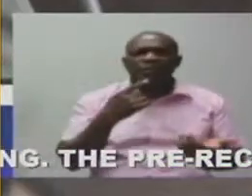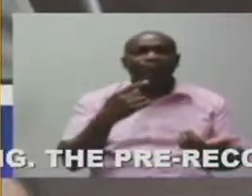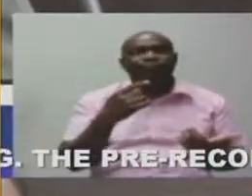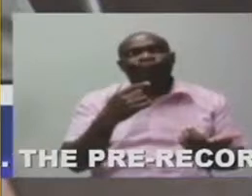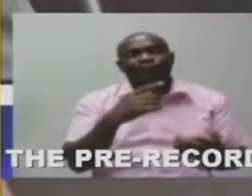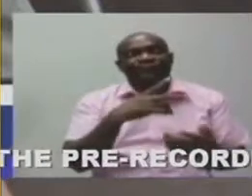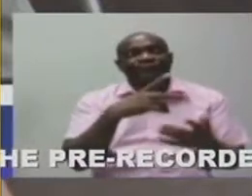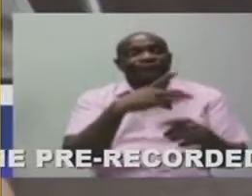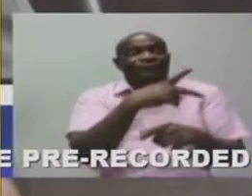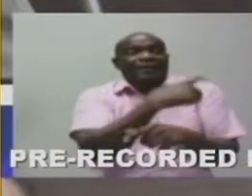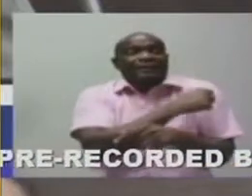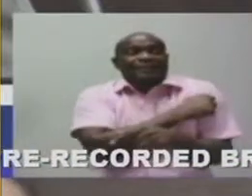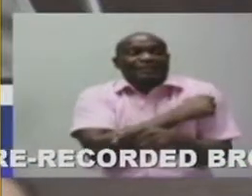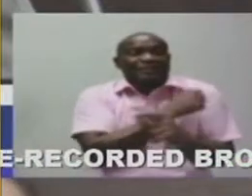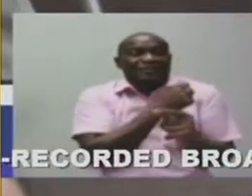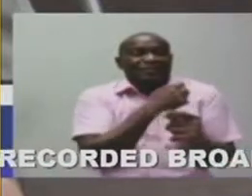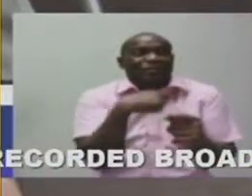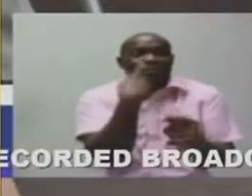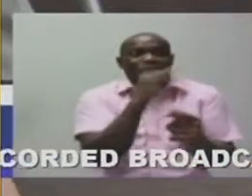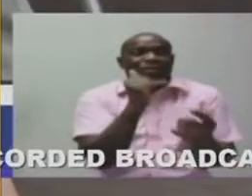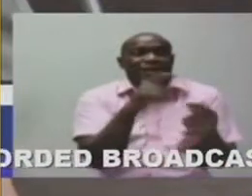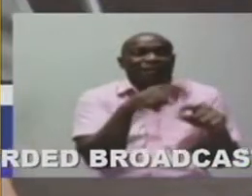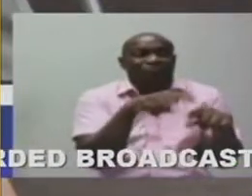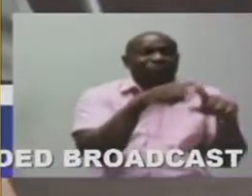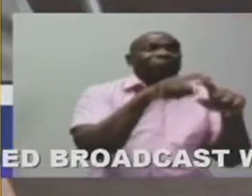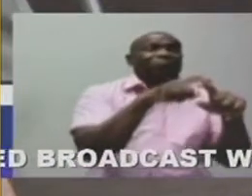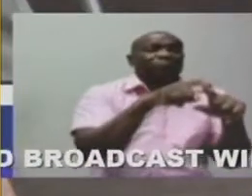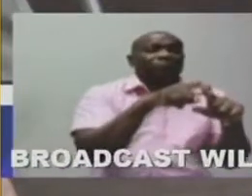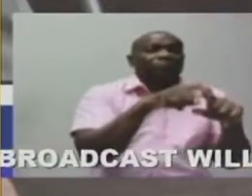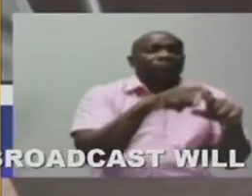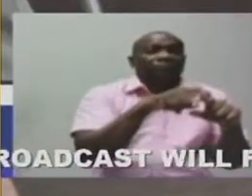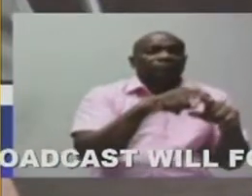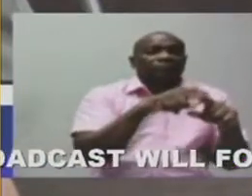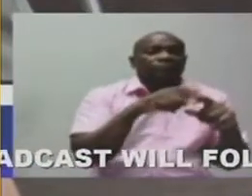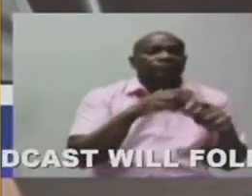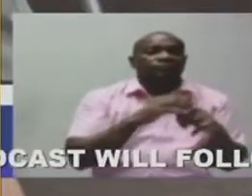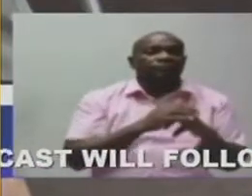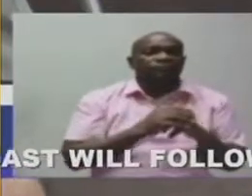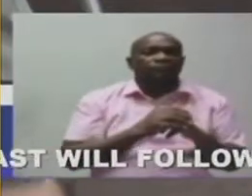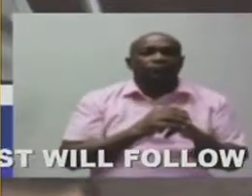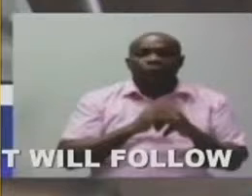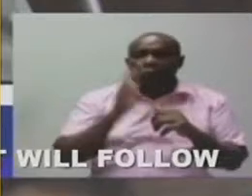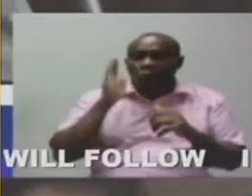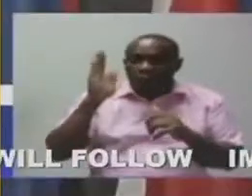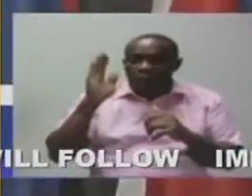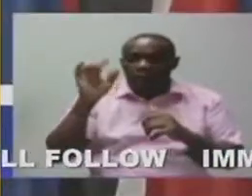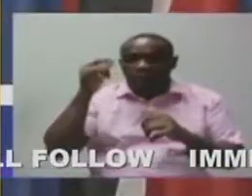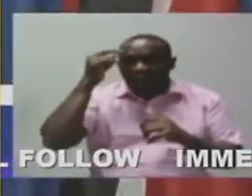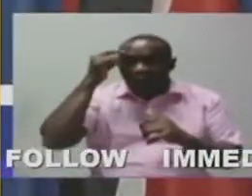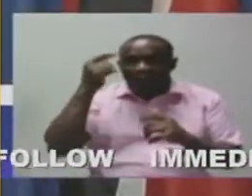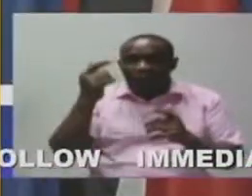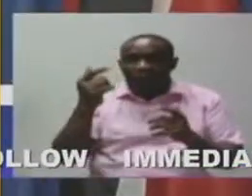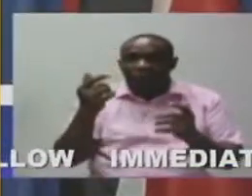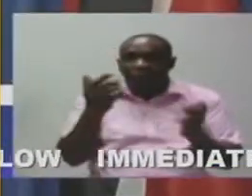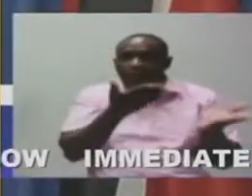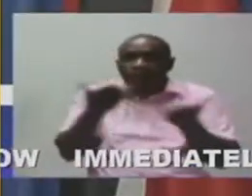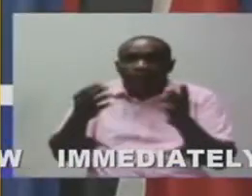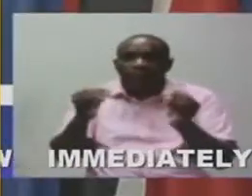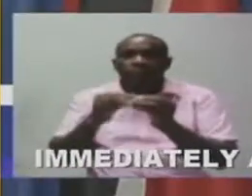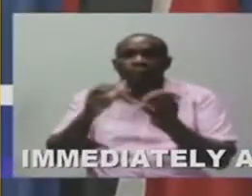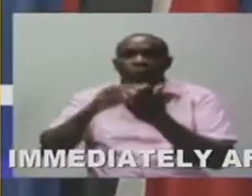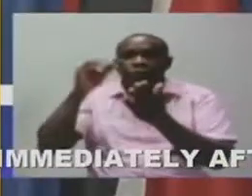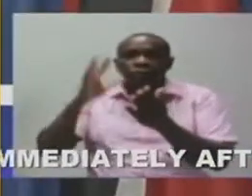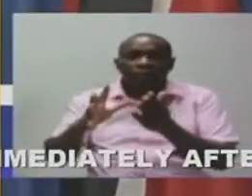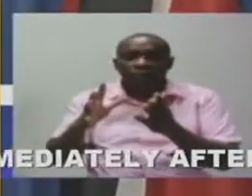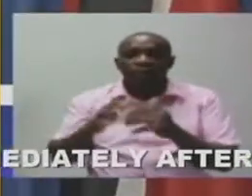regardless. Is the government still going to consider bringing out more of the student population next year? Well, we're a little away from next year,